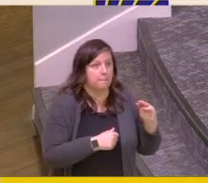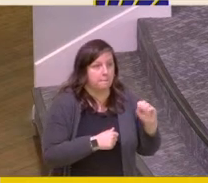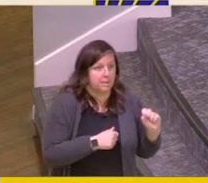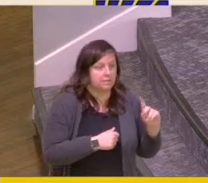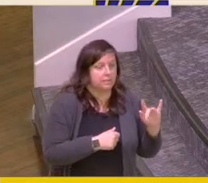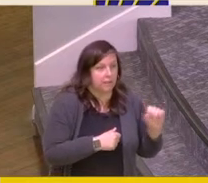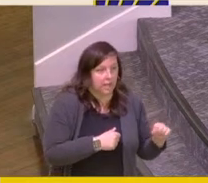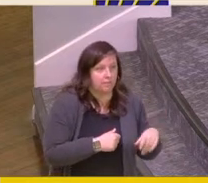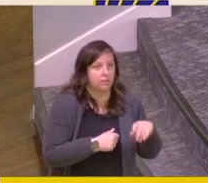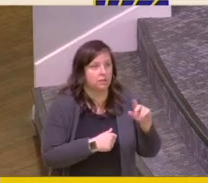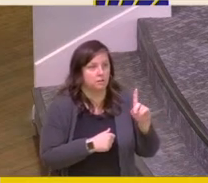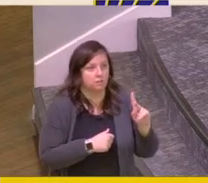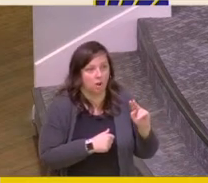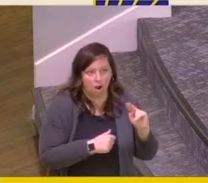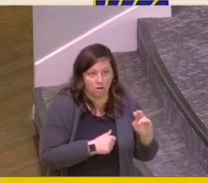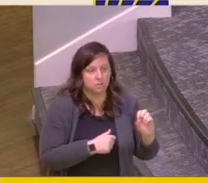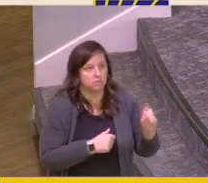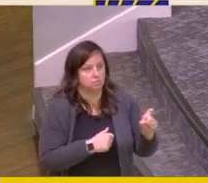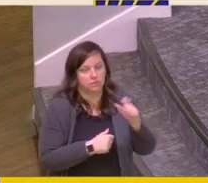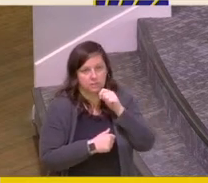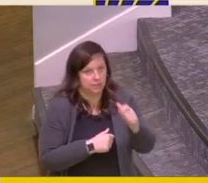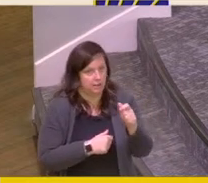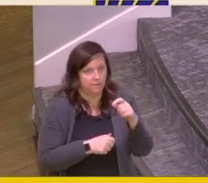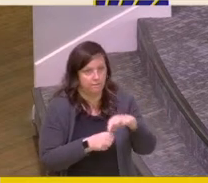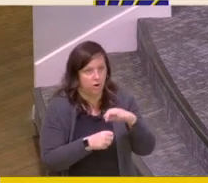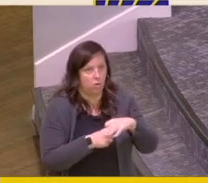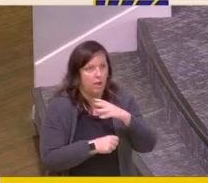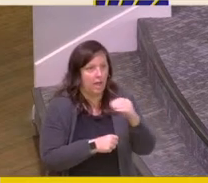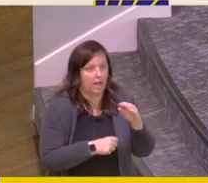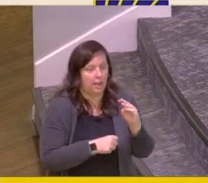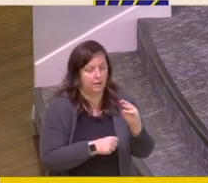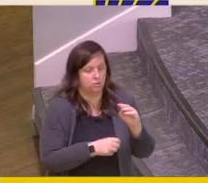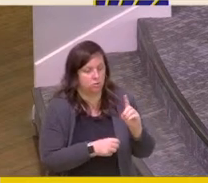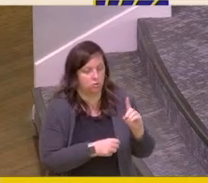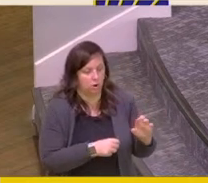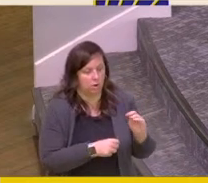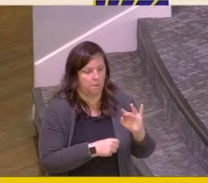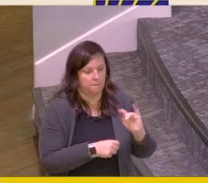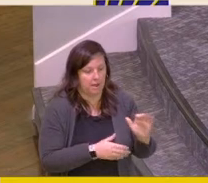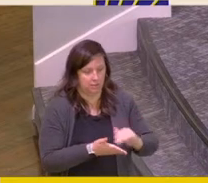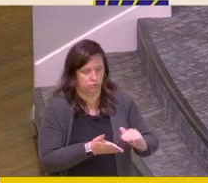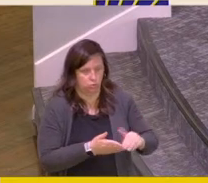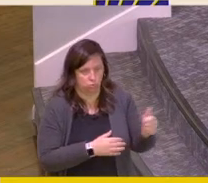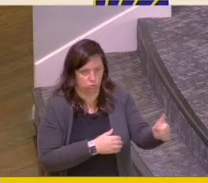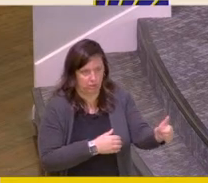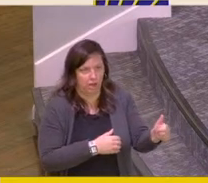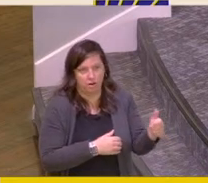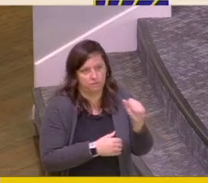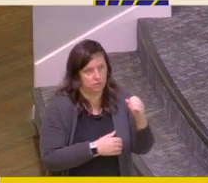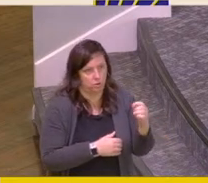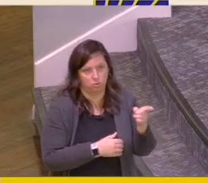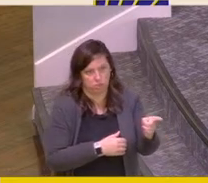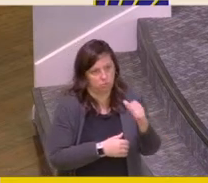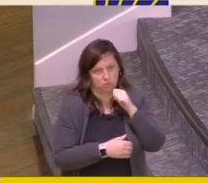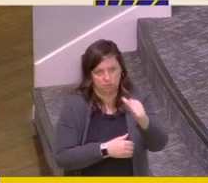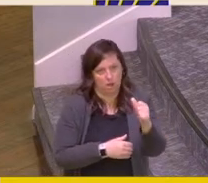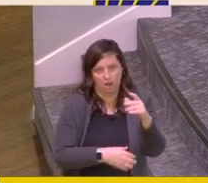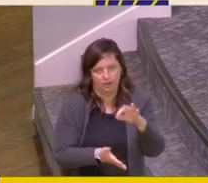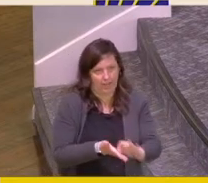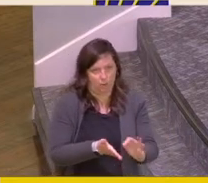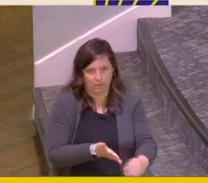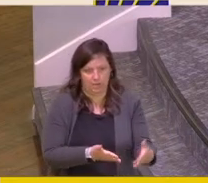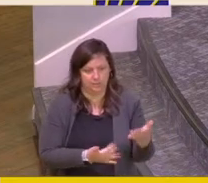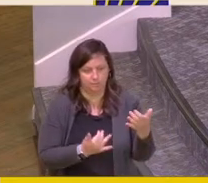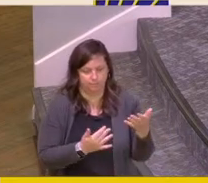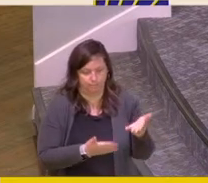was absent, and Dr. Maddox recused herself, which meant that she was counted as not present. So that